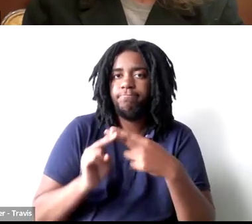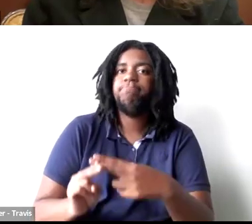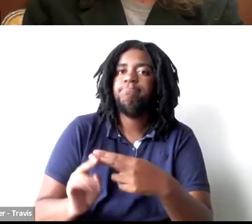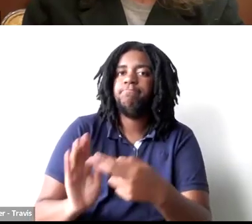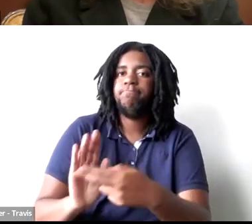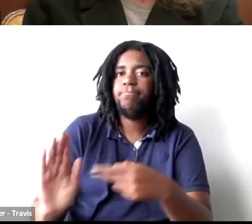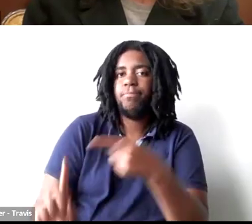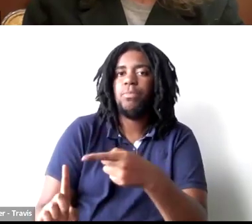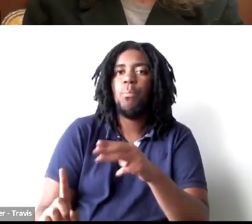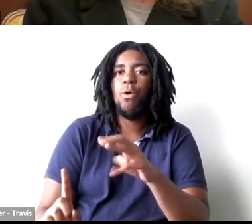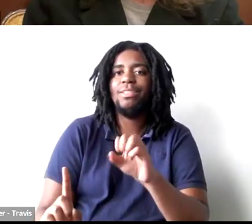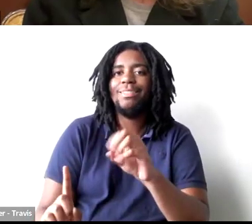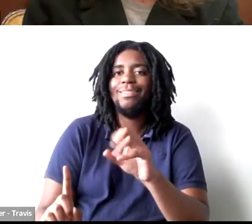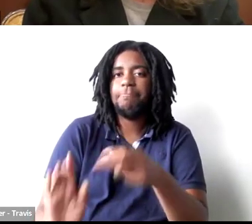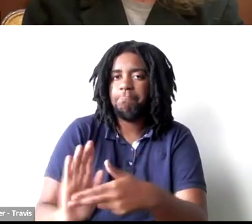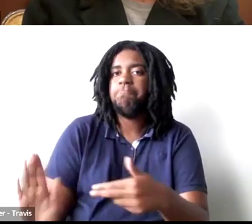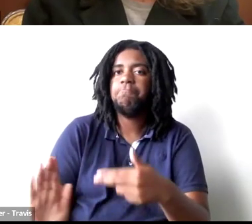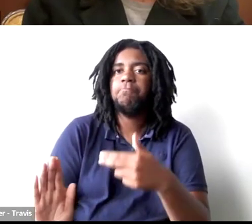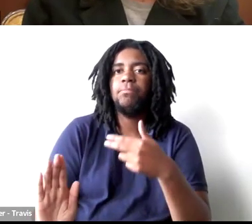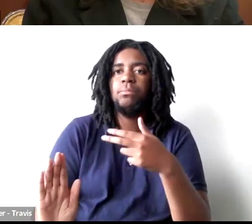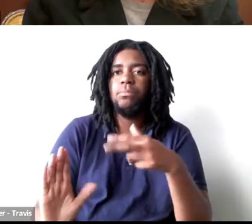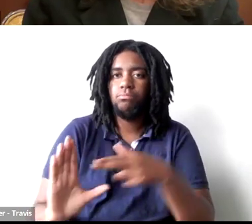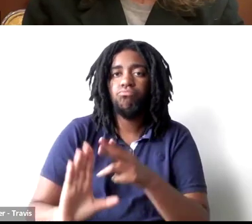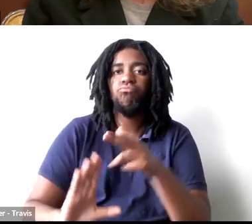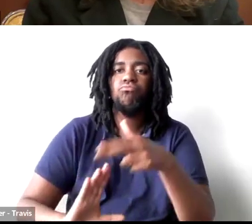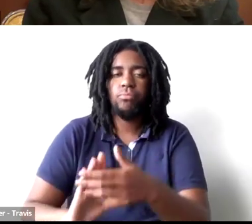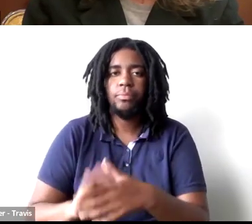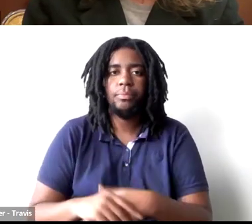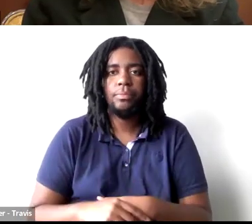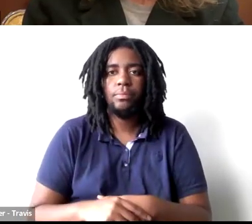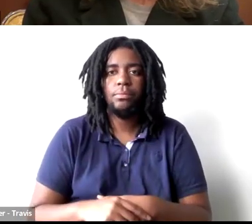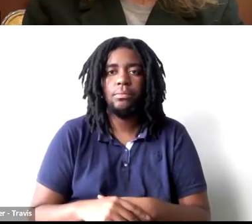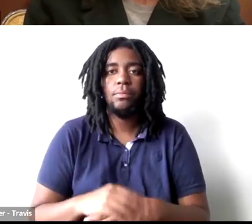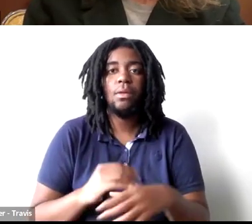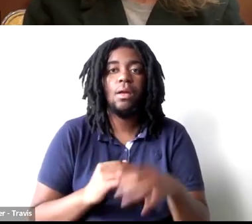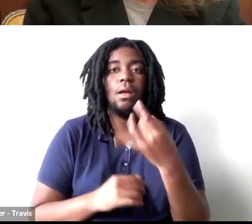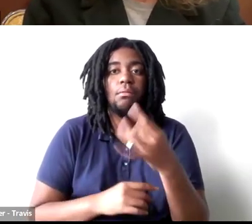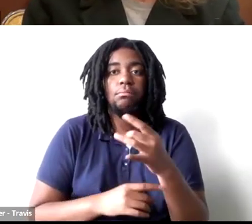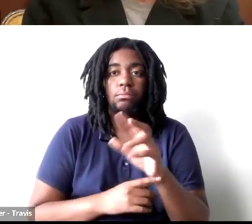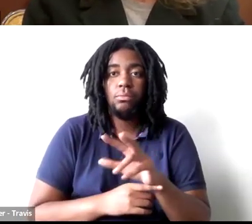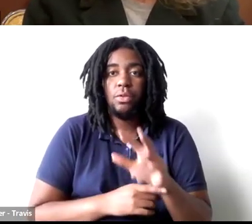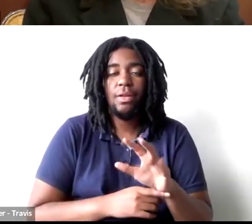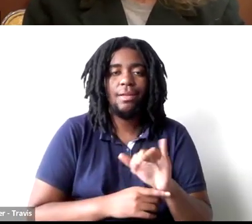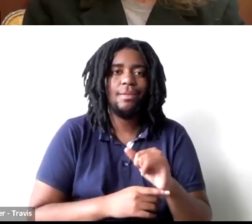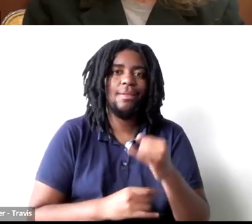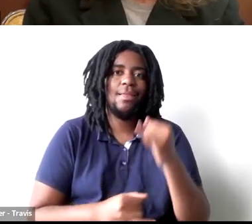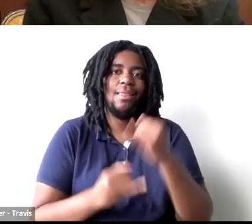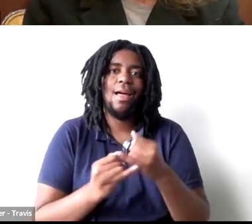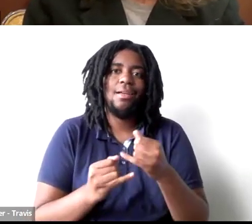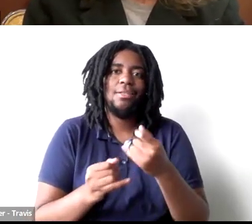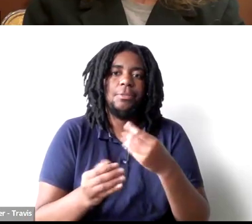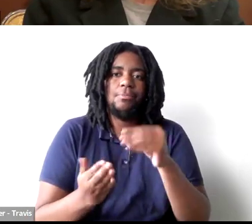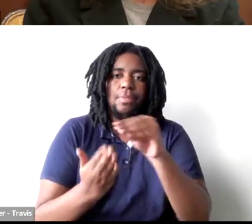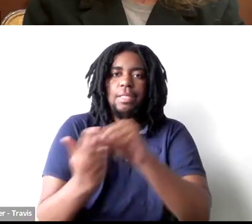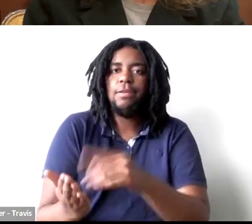In 1833, which was the last listing for Moses Williams, another solitary listing appeared for a, quote, profile